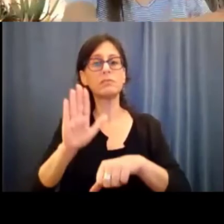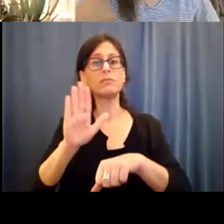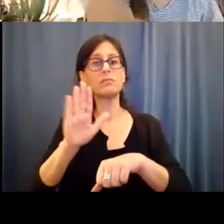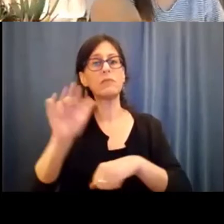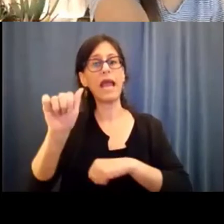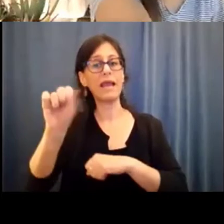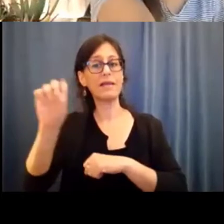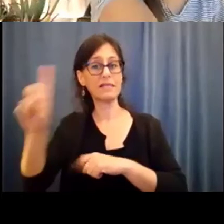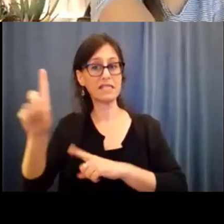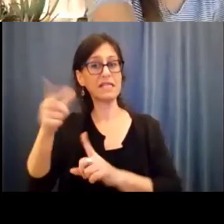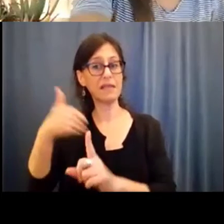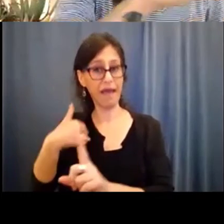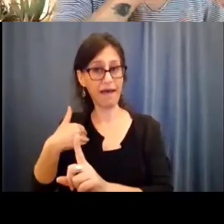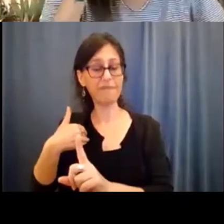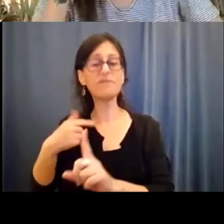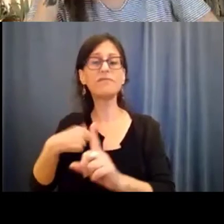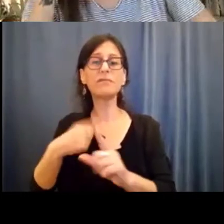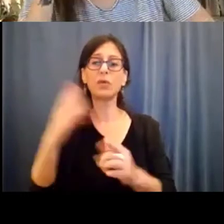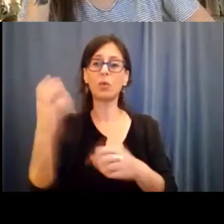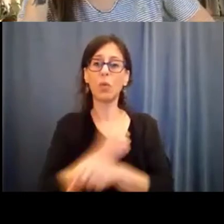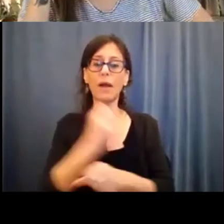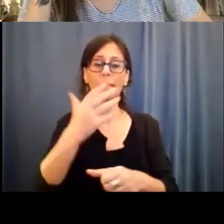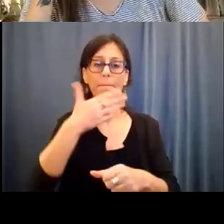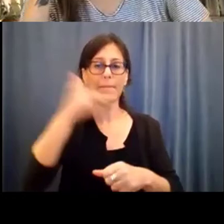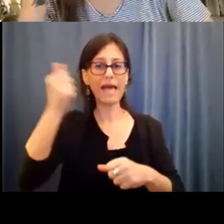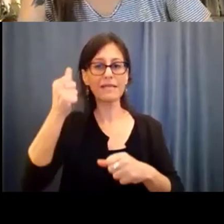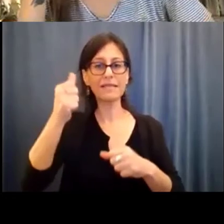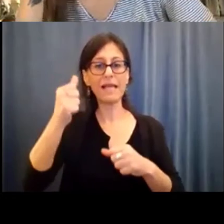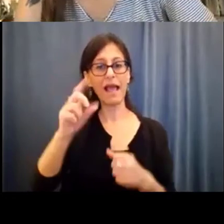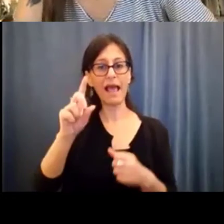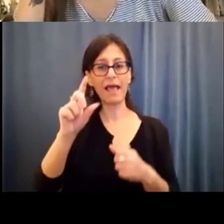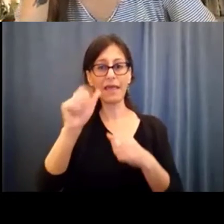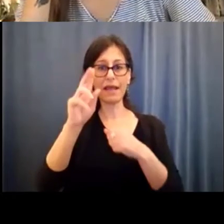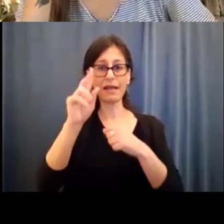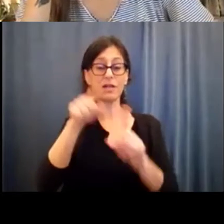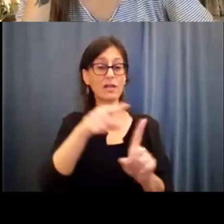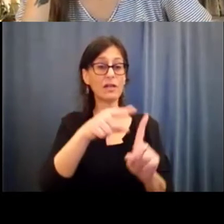autism spectrum, won best editor. And this year, Dana, you